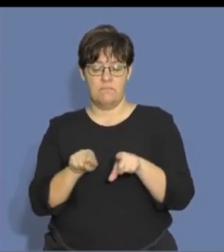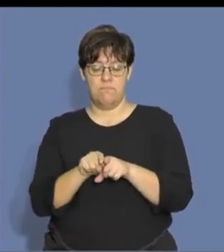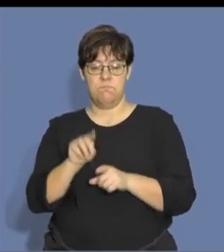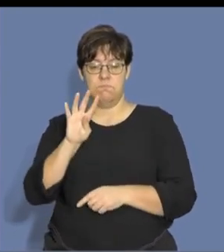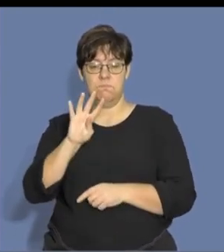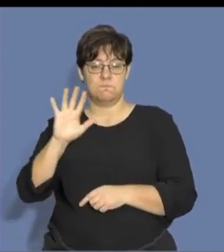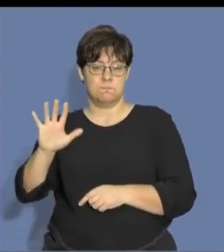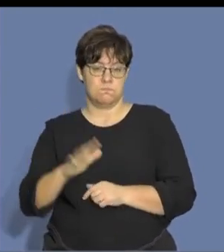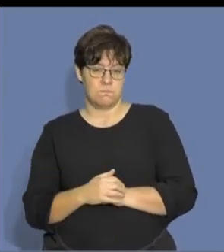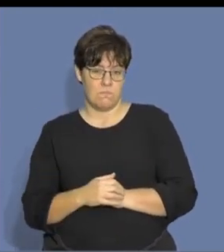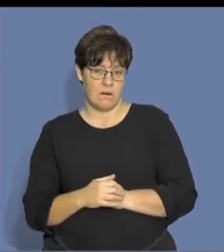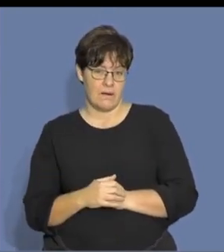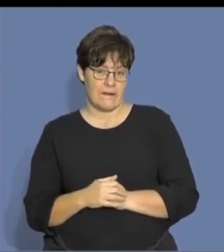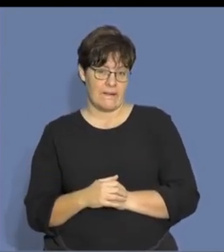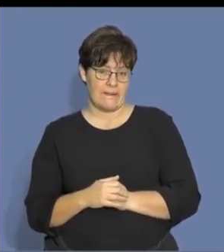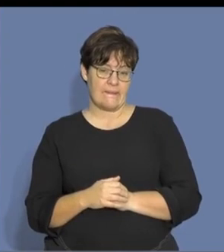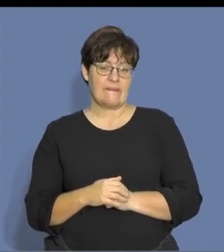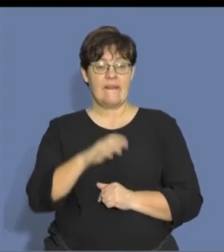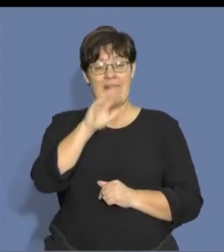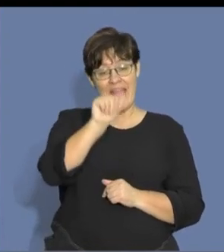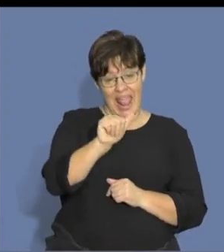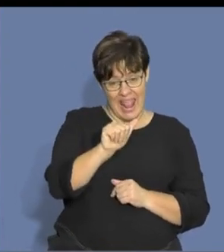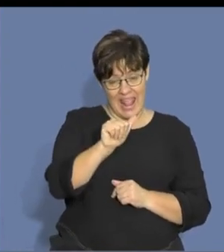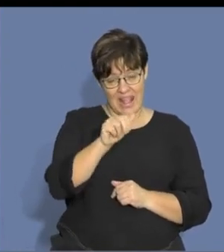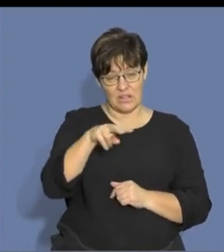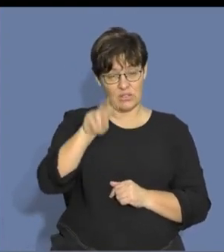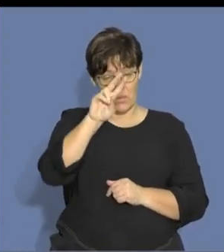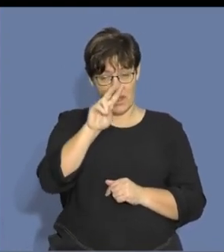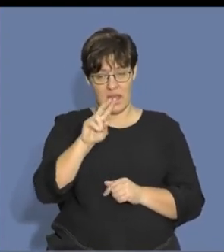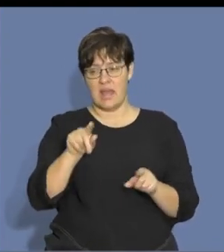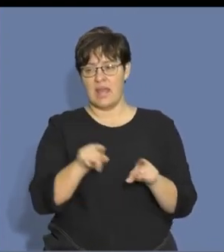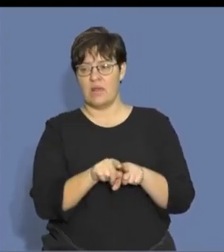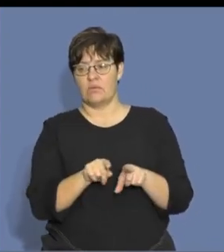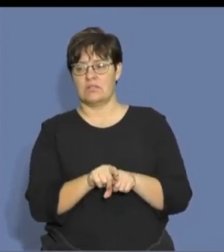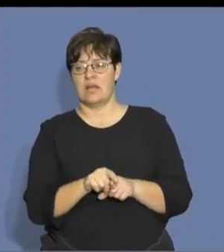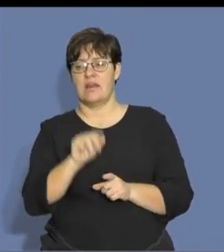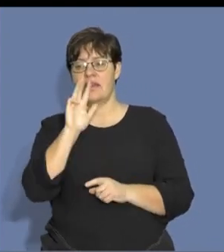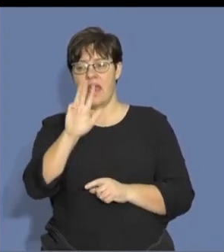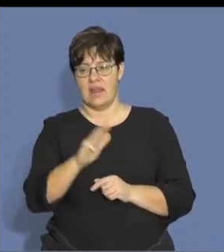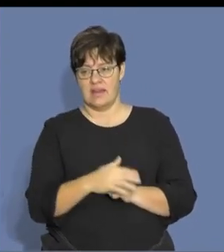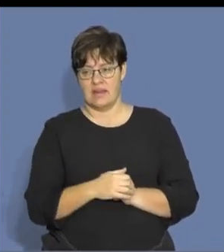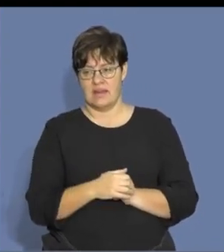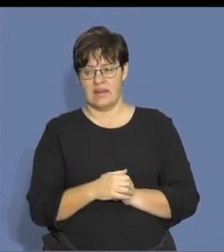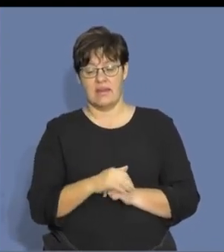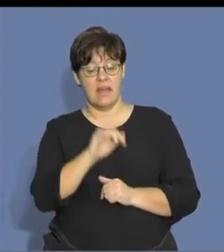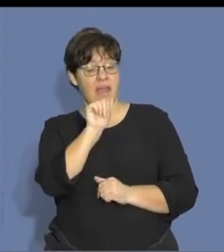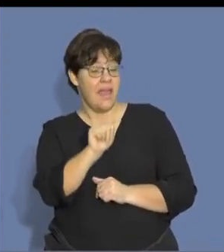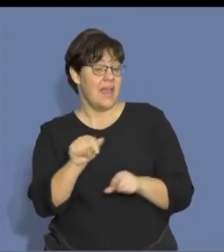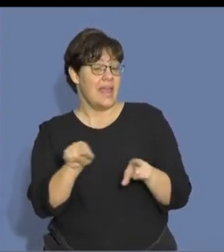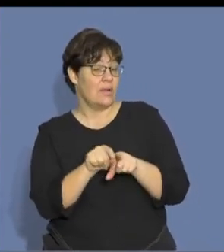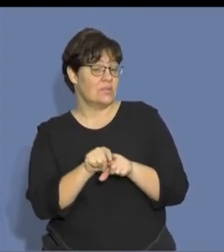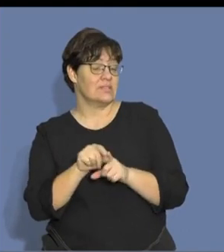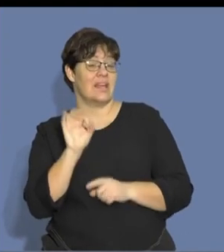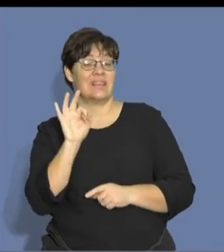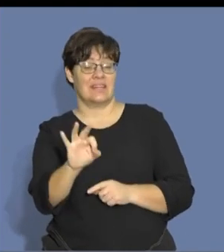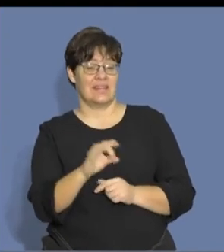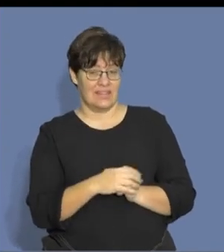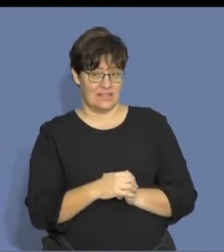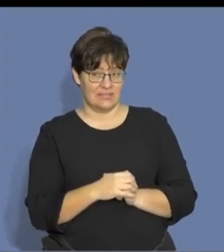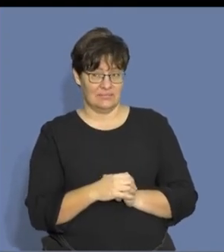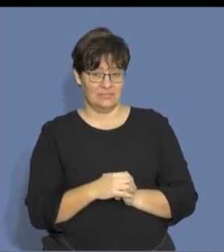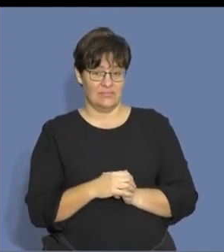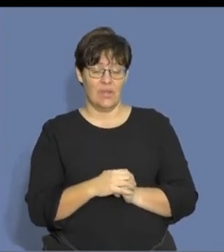45. A squared is equal to 9. and a is equal to, and again, remember